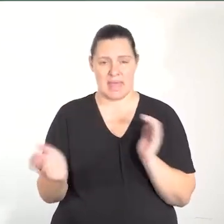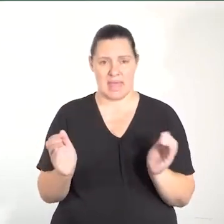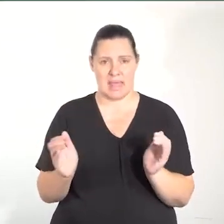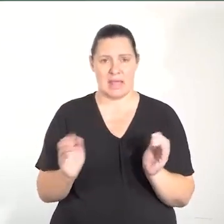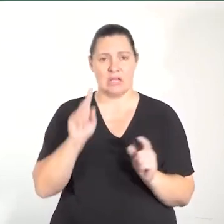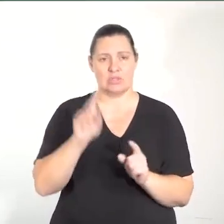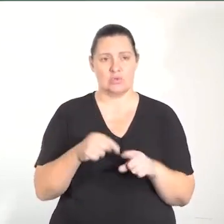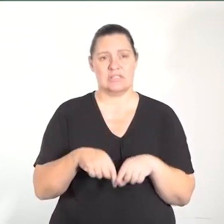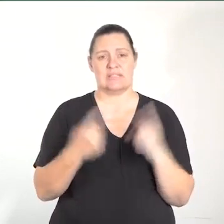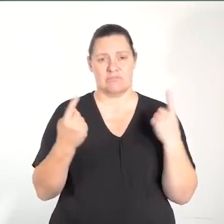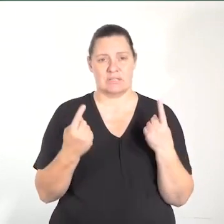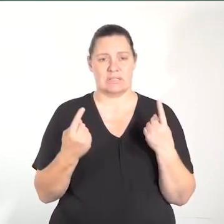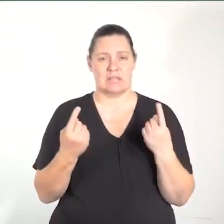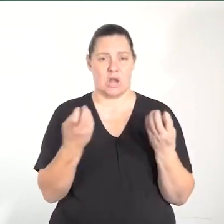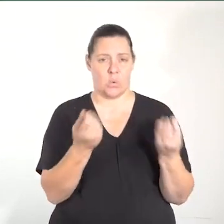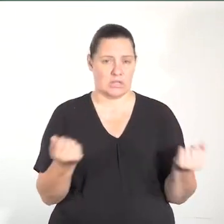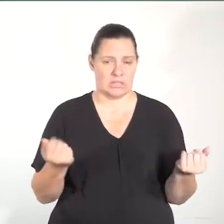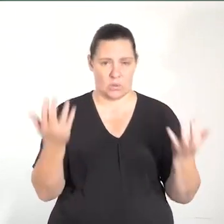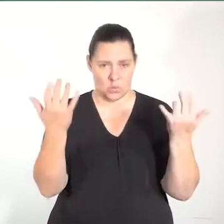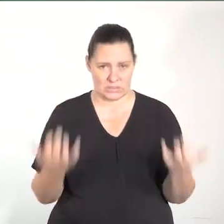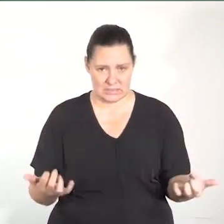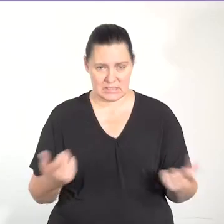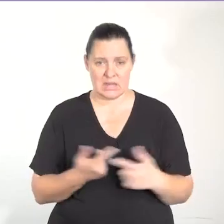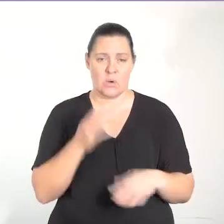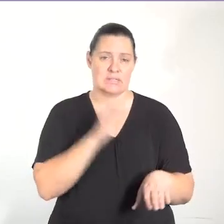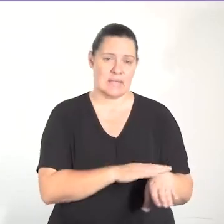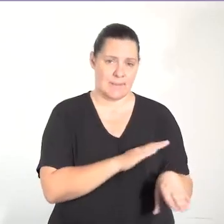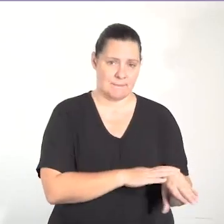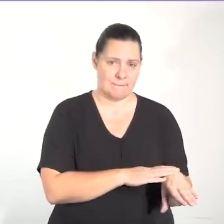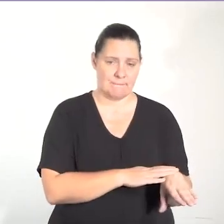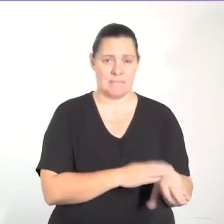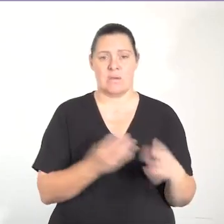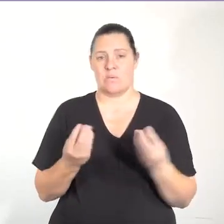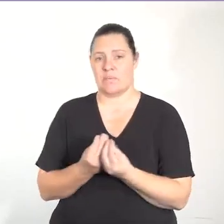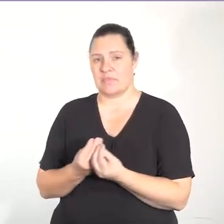comparing two different quantities. So this time we are comparing the time